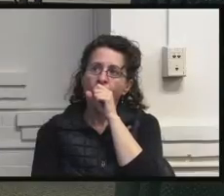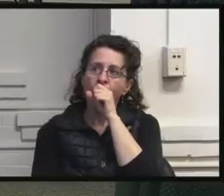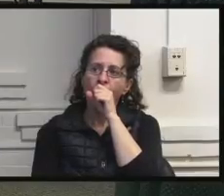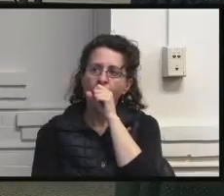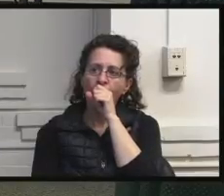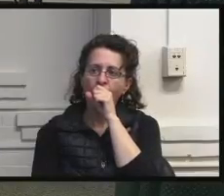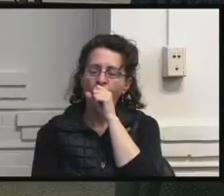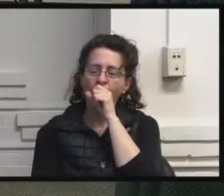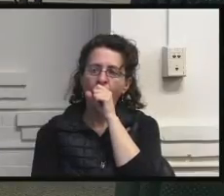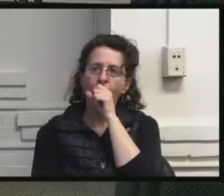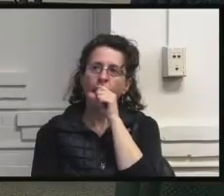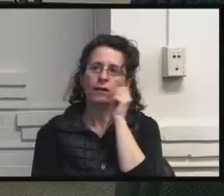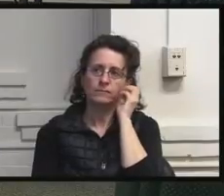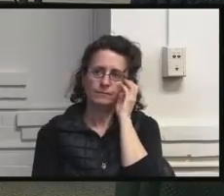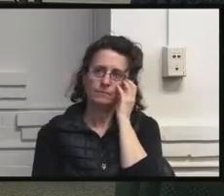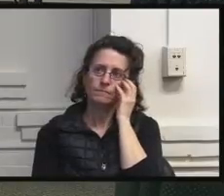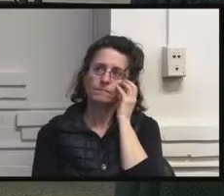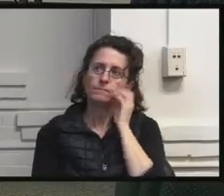Yeah, that's exactly right.